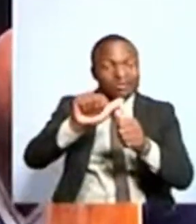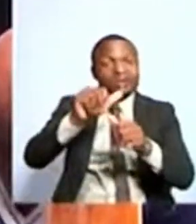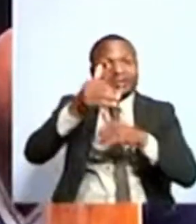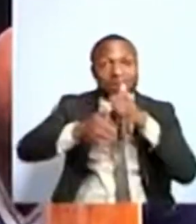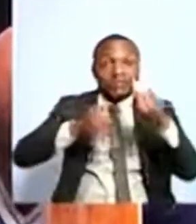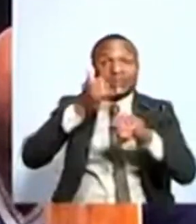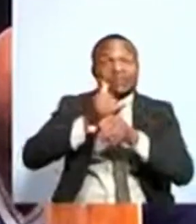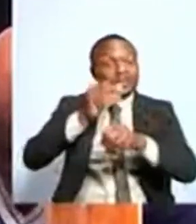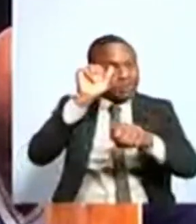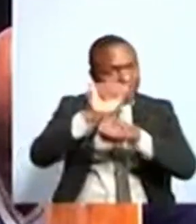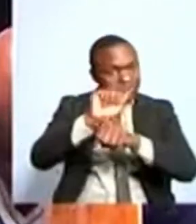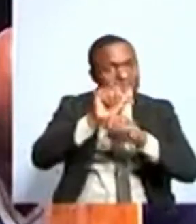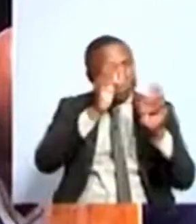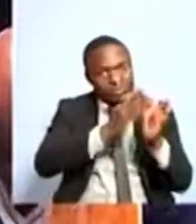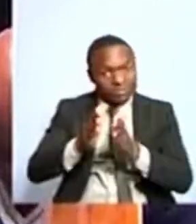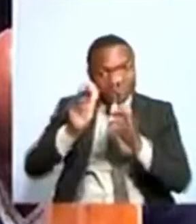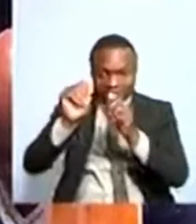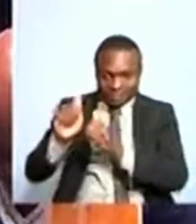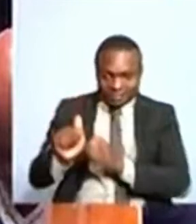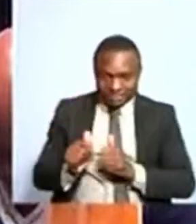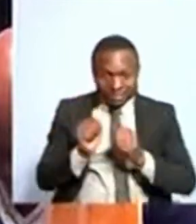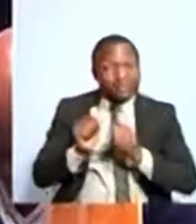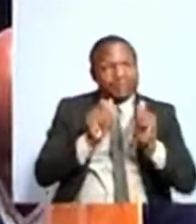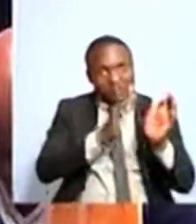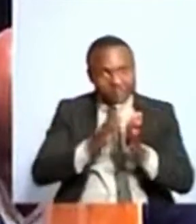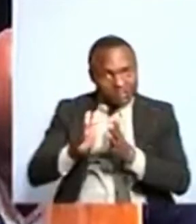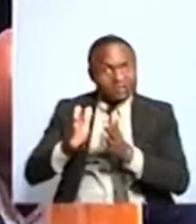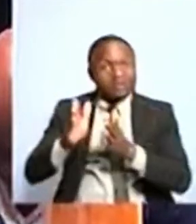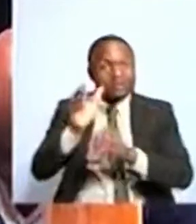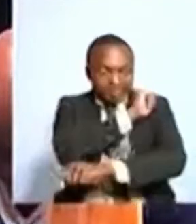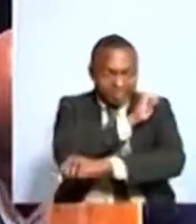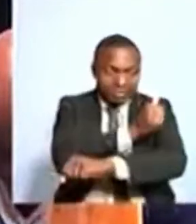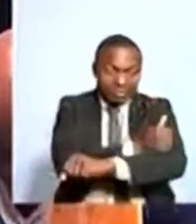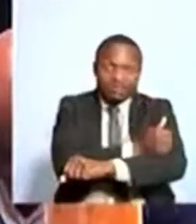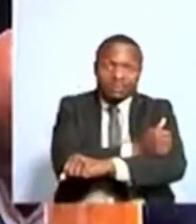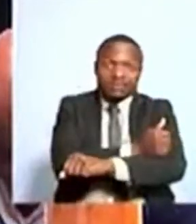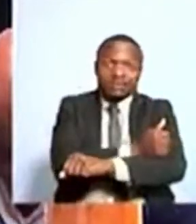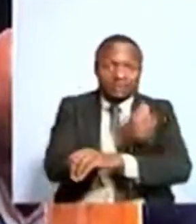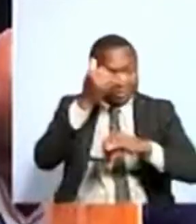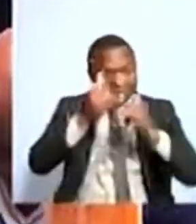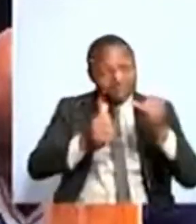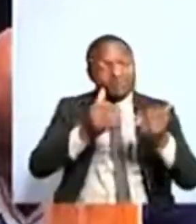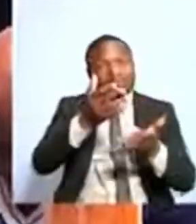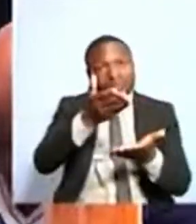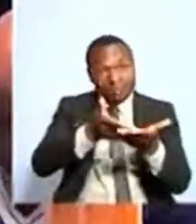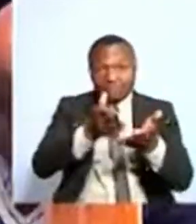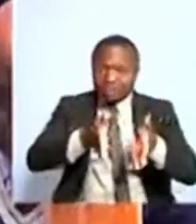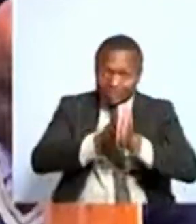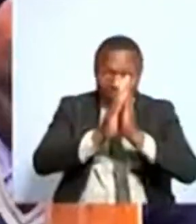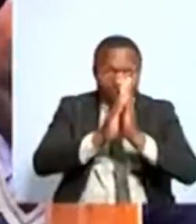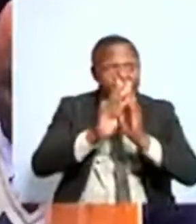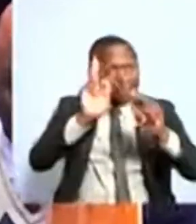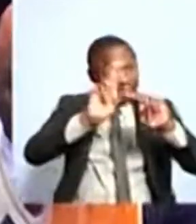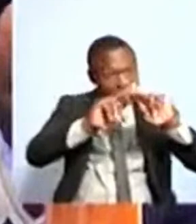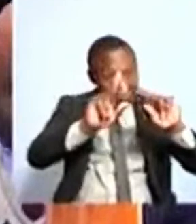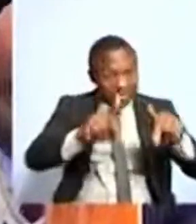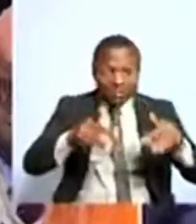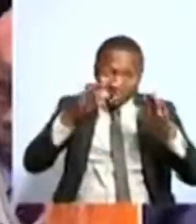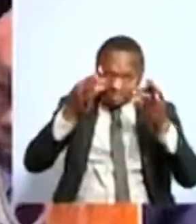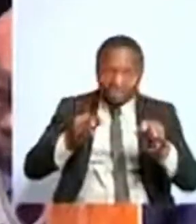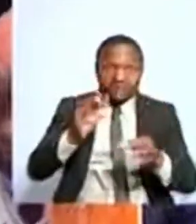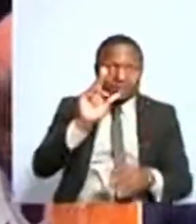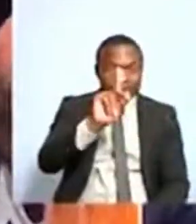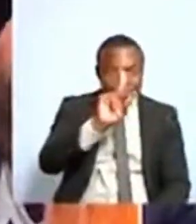plans, action plans, and activity plans of the authority. And I'll end there. Then I'll ask you, Honorable Chair, if the